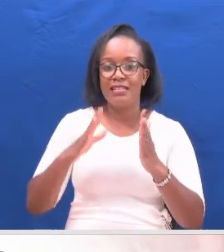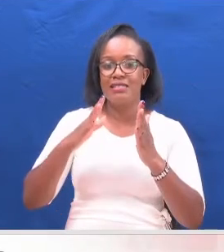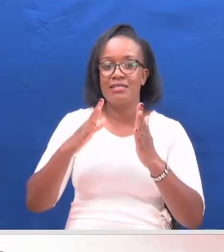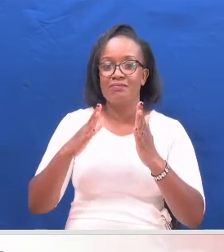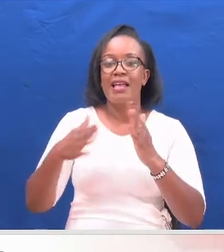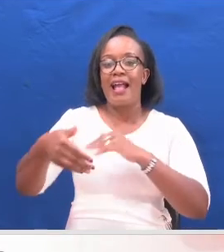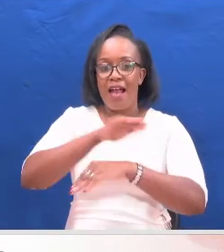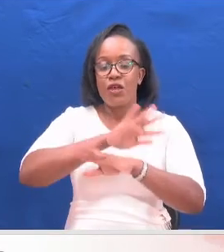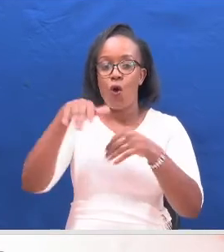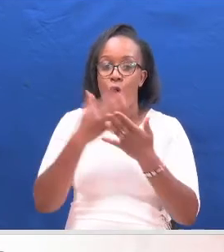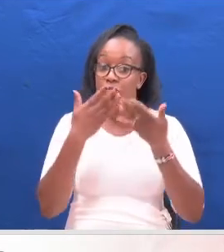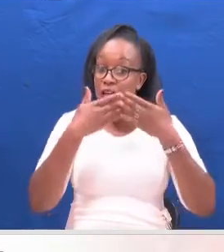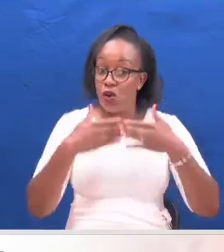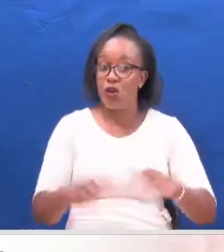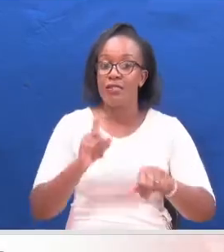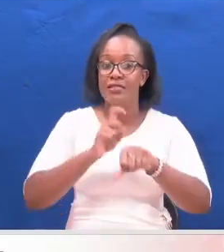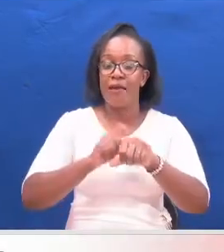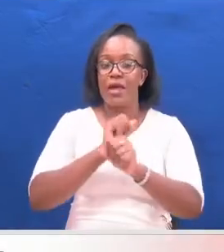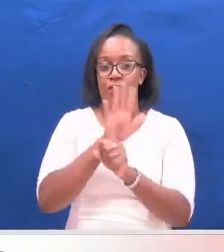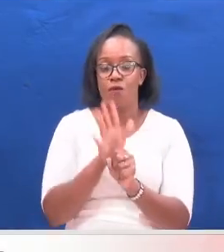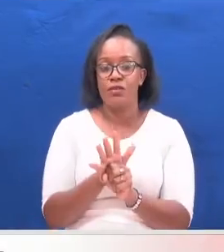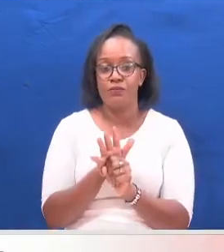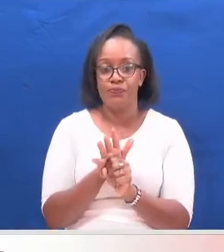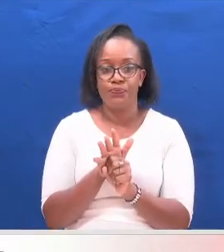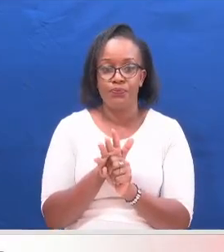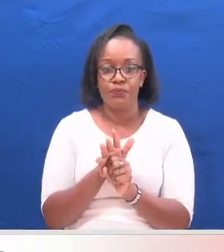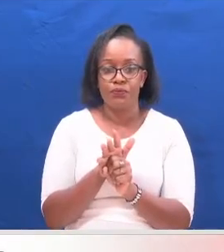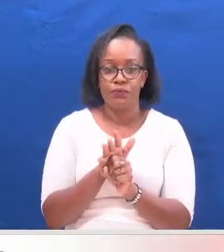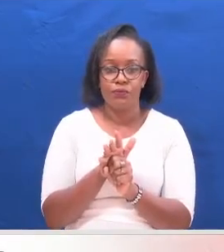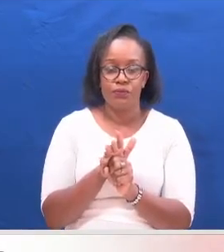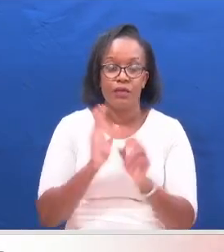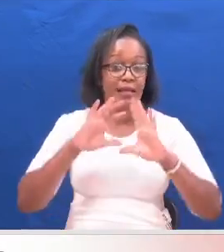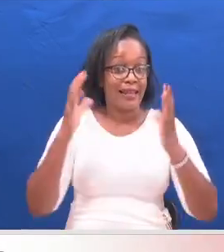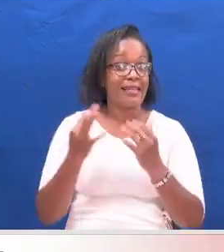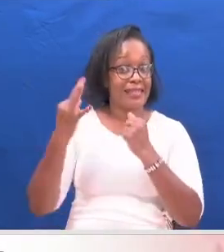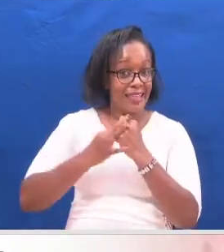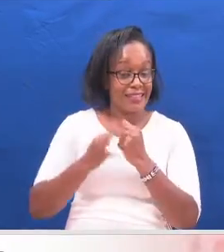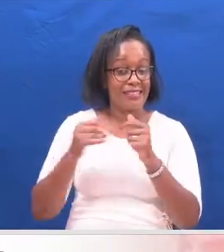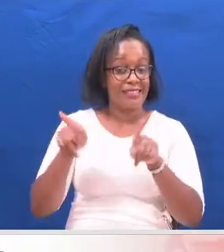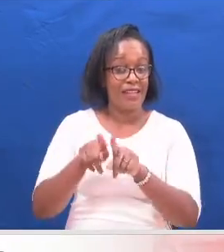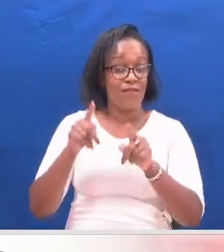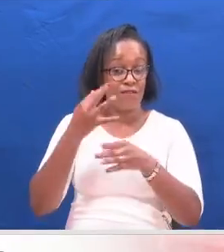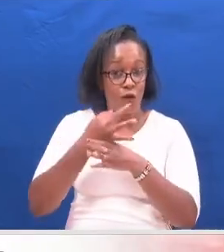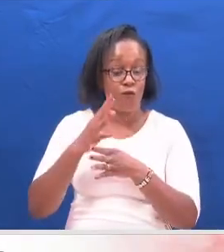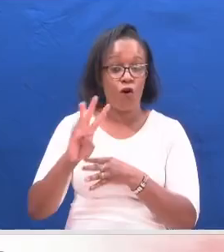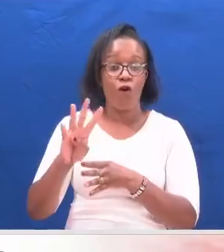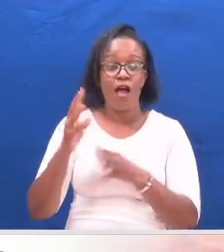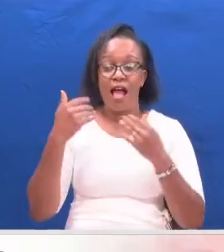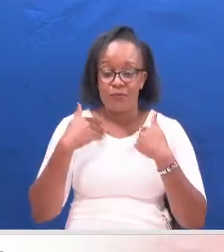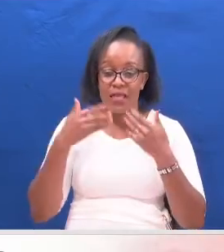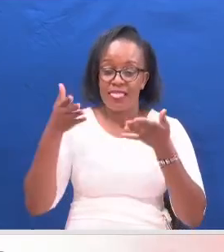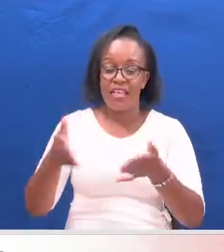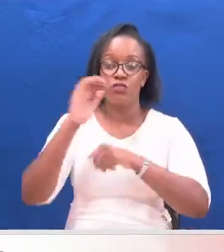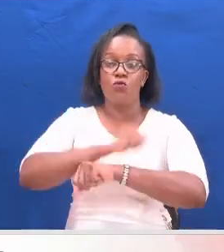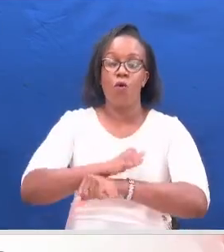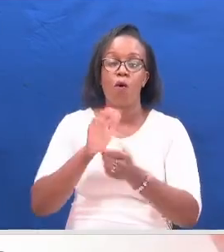long break occasioned by COVID-19. Considering that standard 8 and from 4 learners have been in school for more than 14